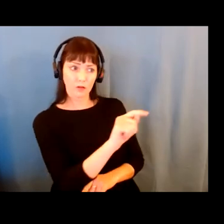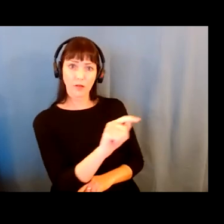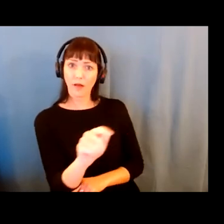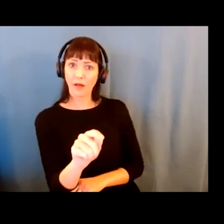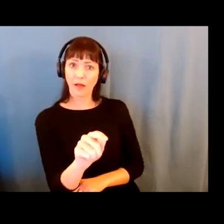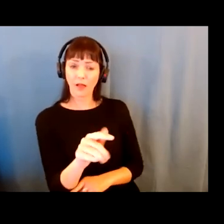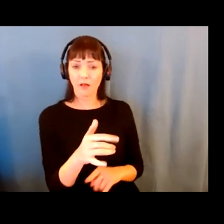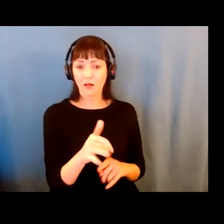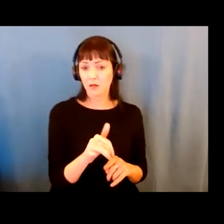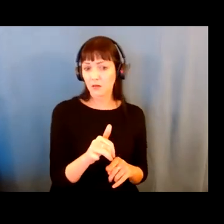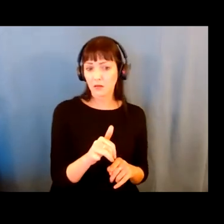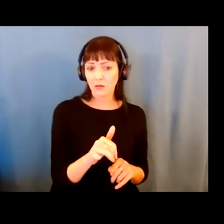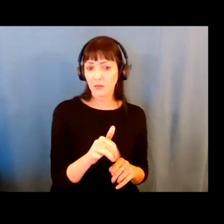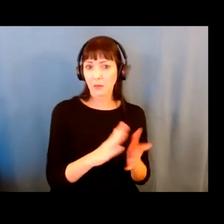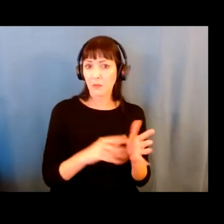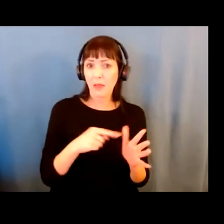whether it was Matt